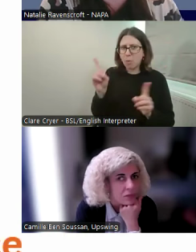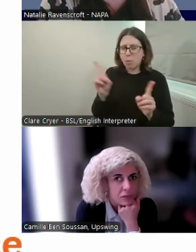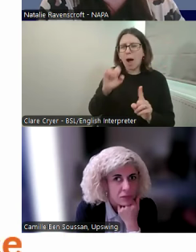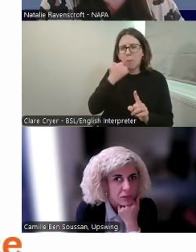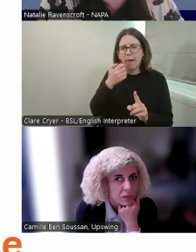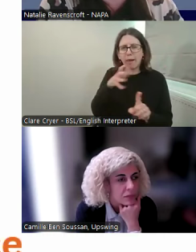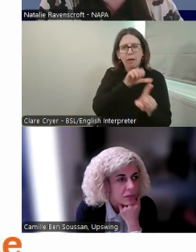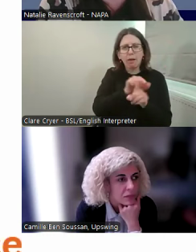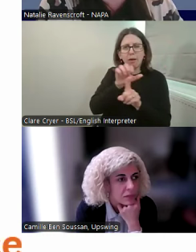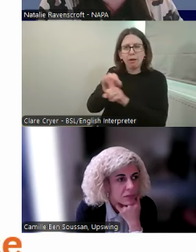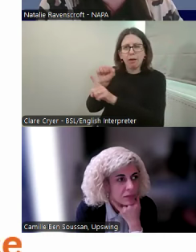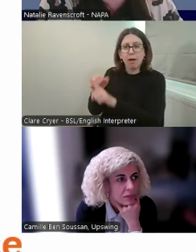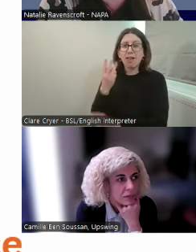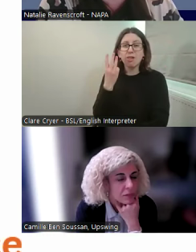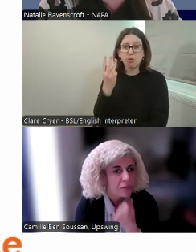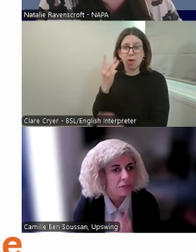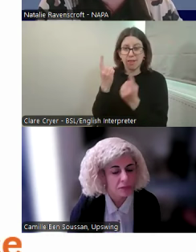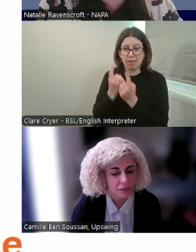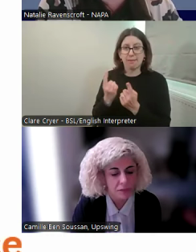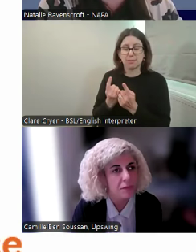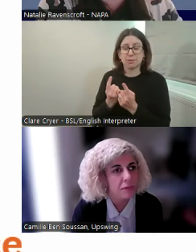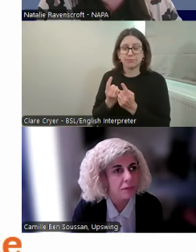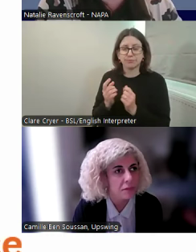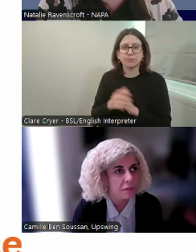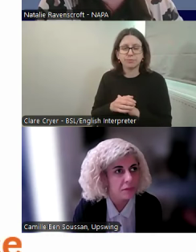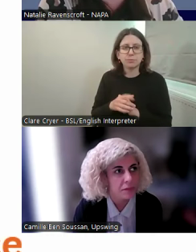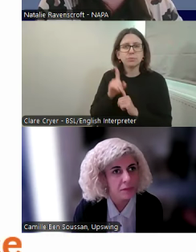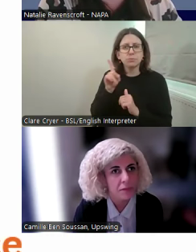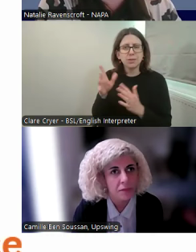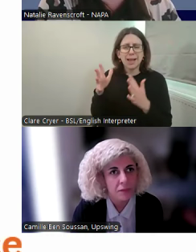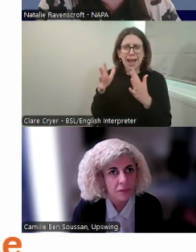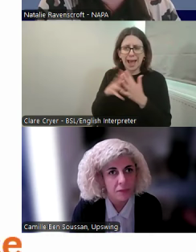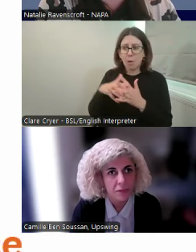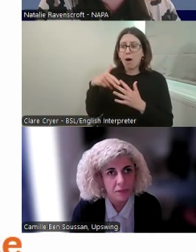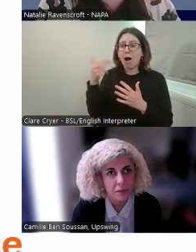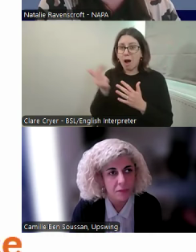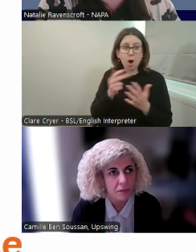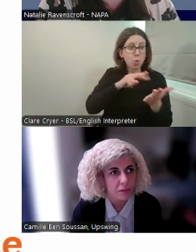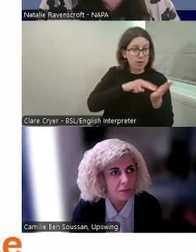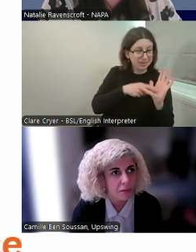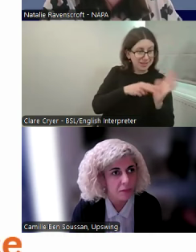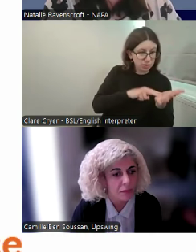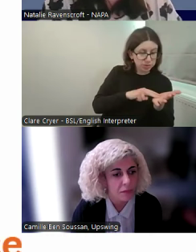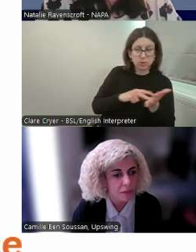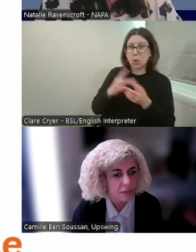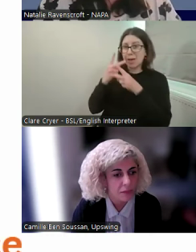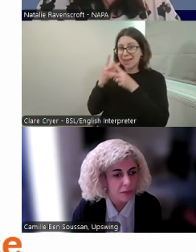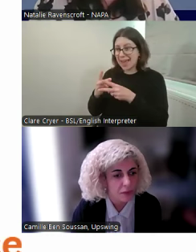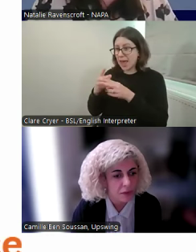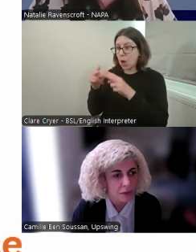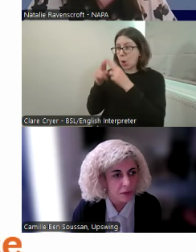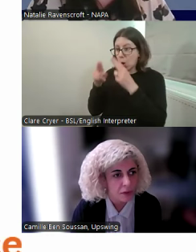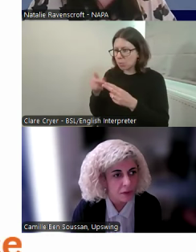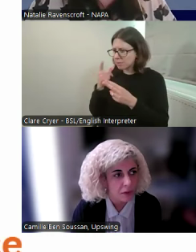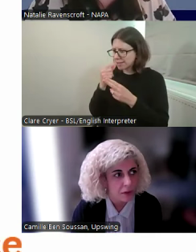findings, which are really looking about how arts organisations or artists and care homes can collaborate. So